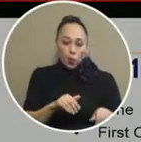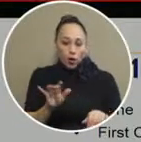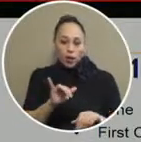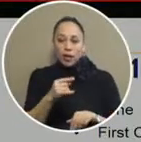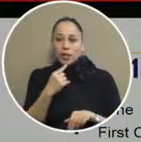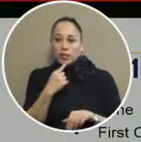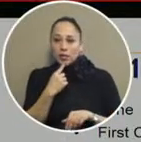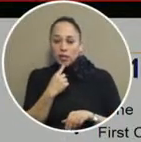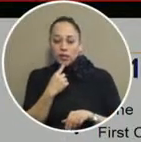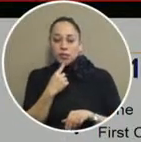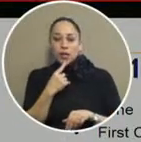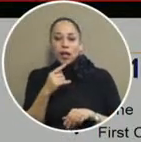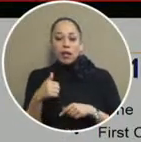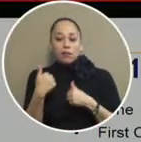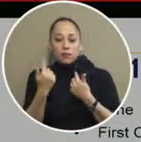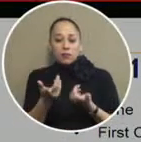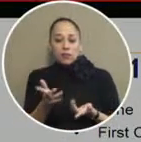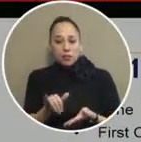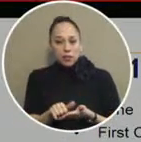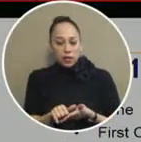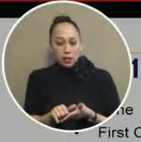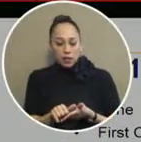said, and since then at